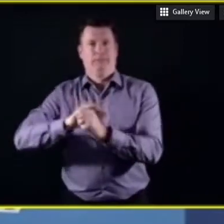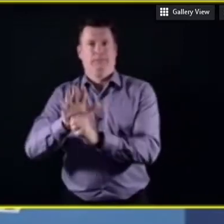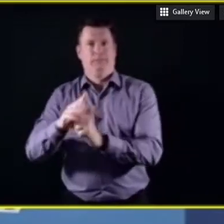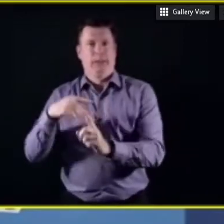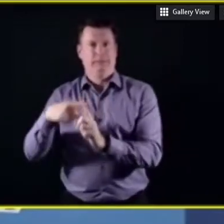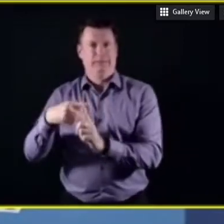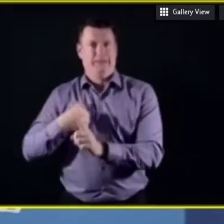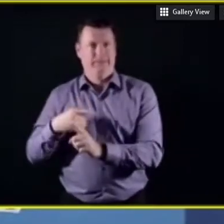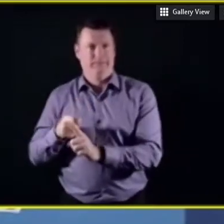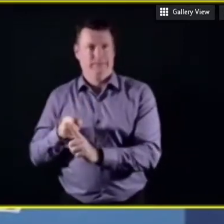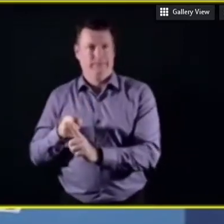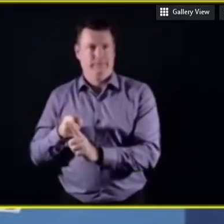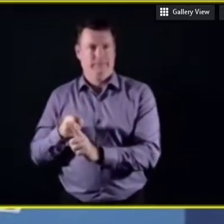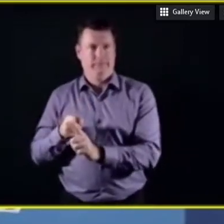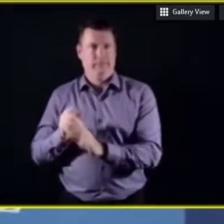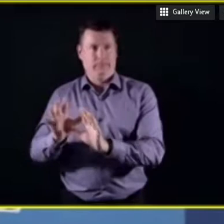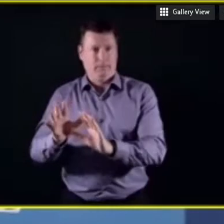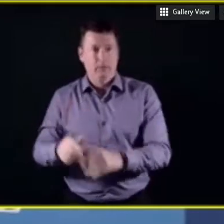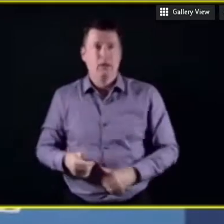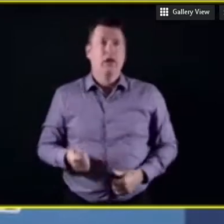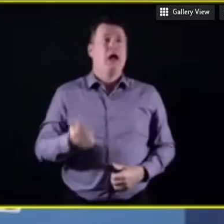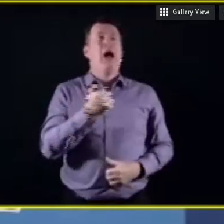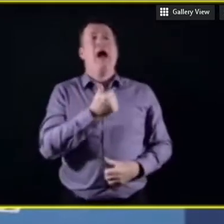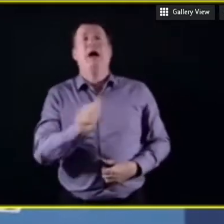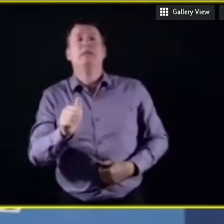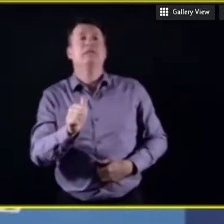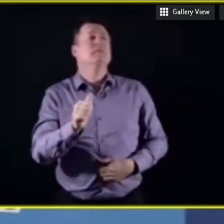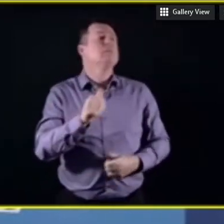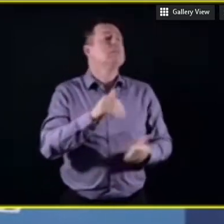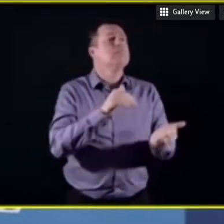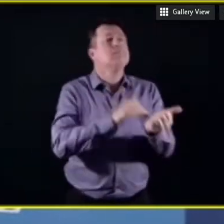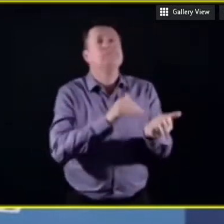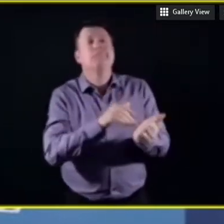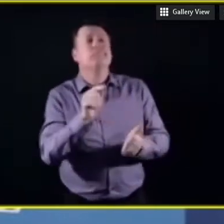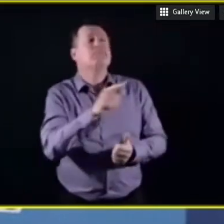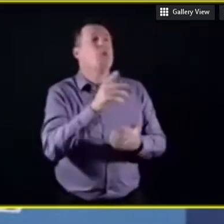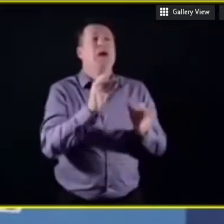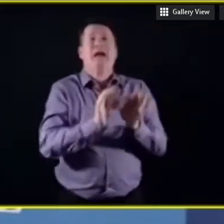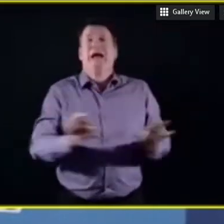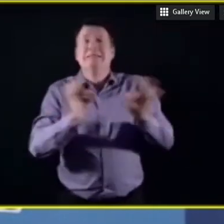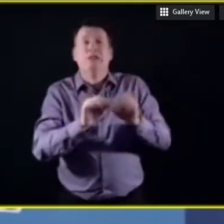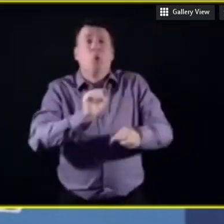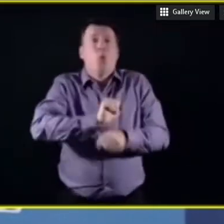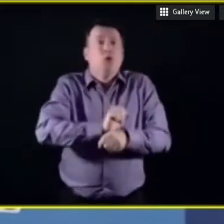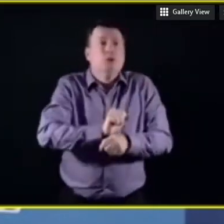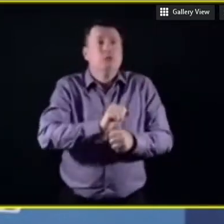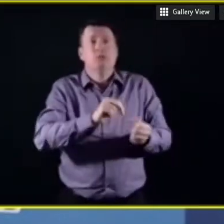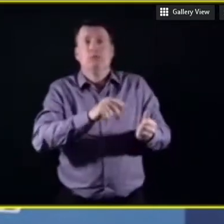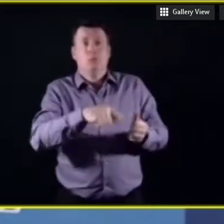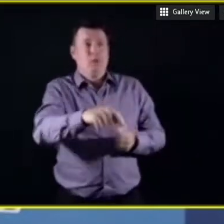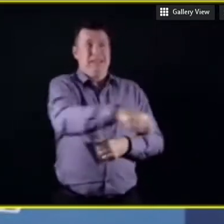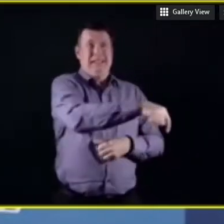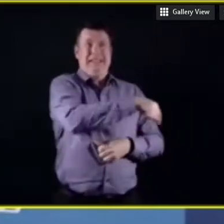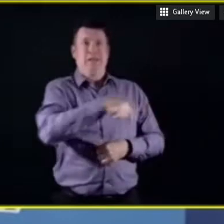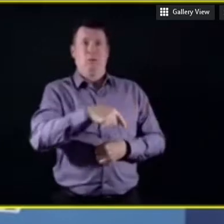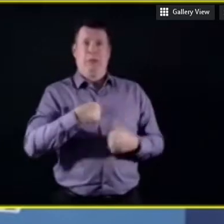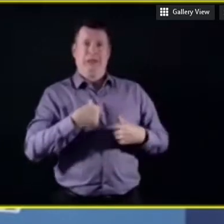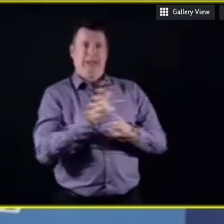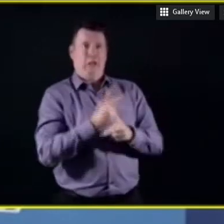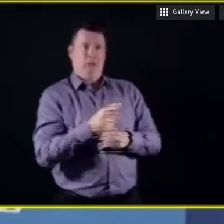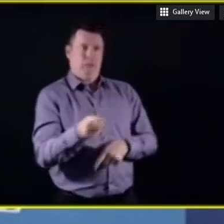bringing COVID disease to their workplace. So 90% of the patients who fear that they may have COVID disease and have